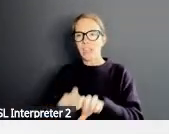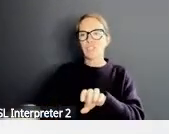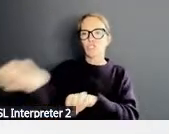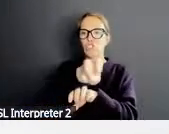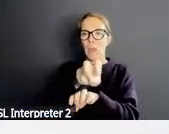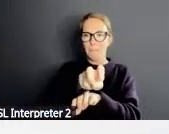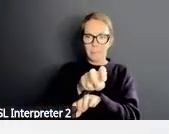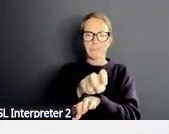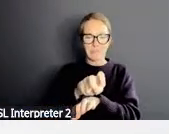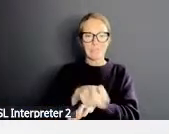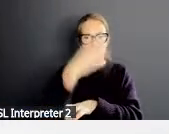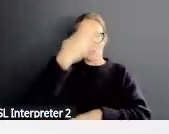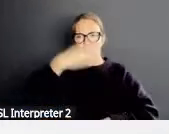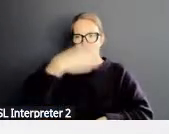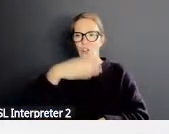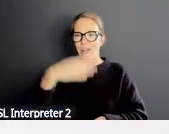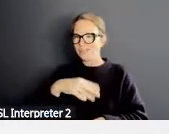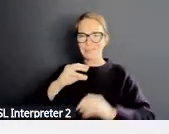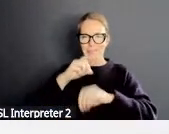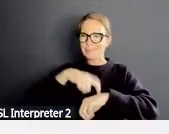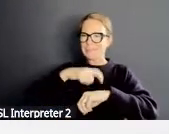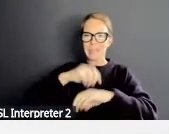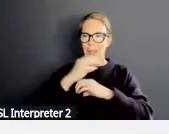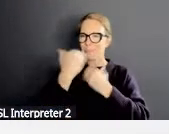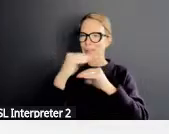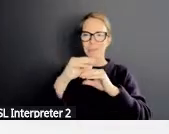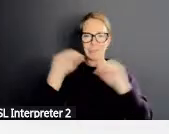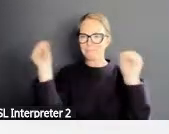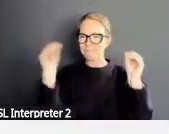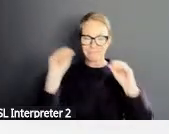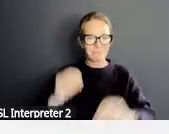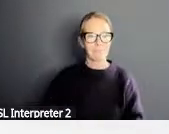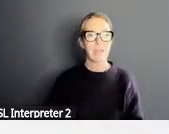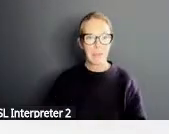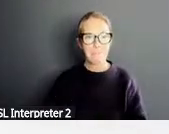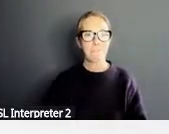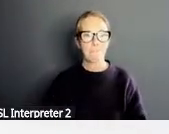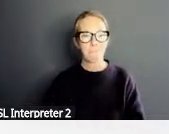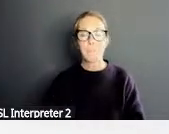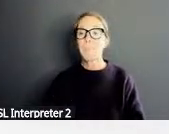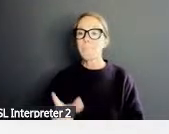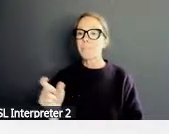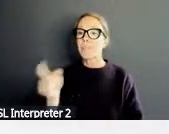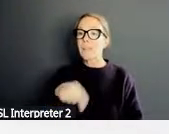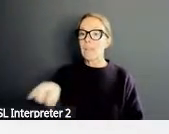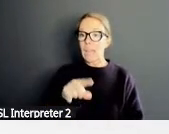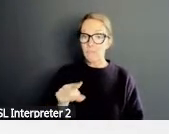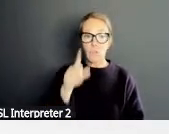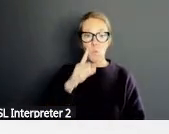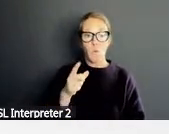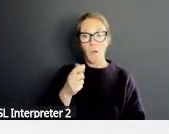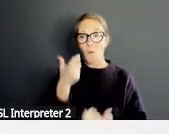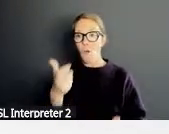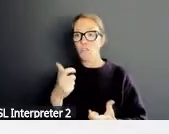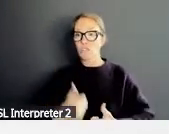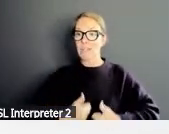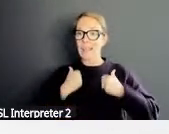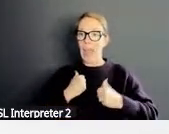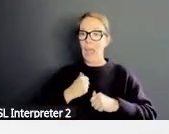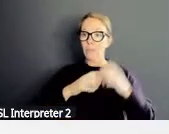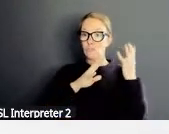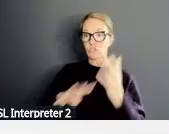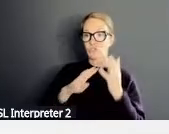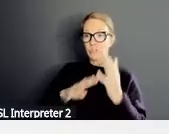and don't have any time limits. And those of you who are viewing us on live stream and wishing to